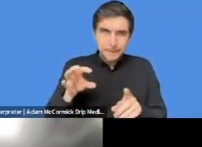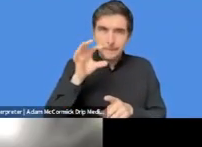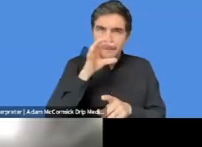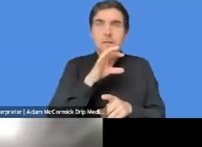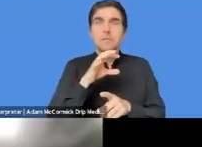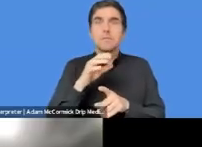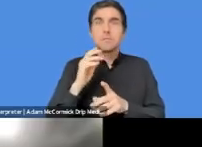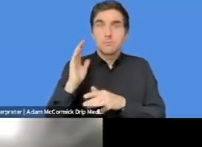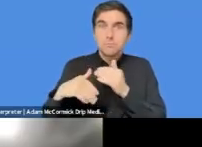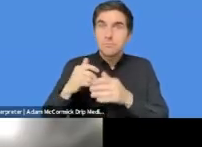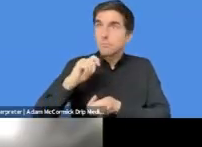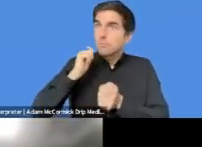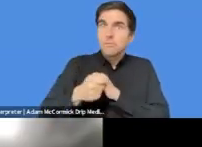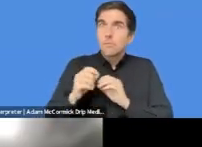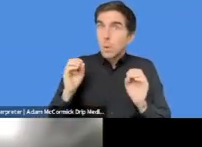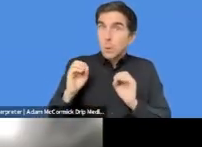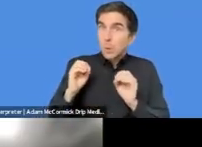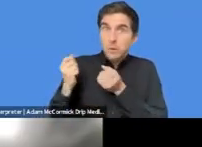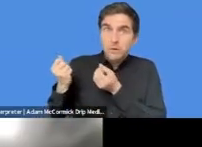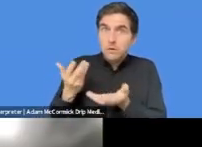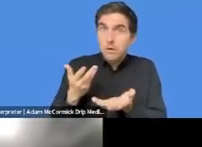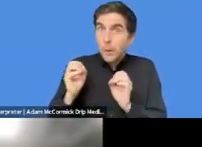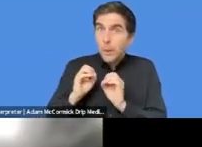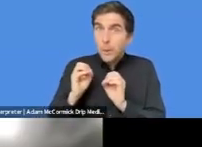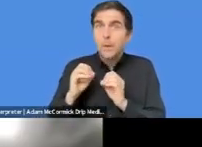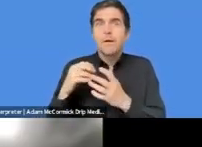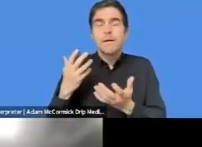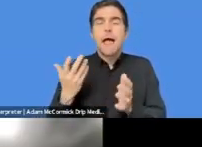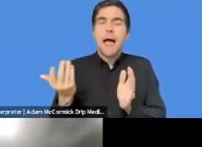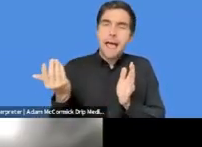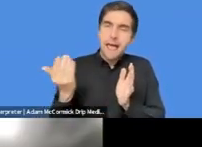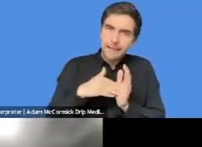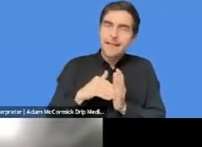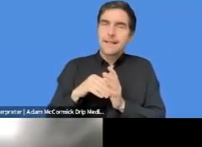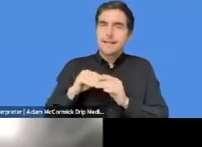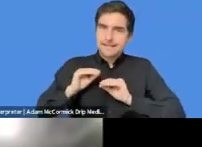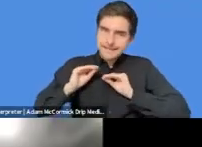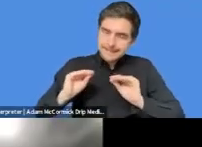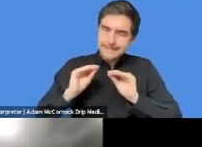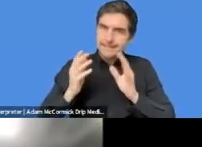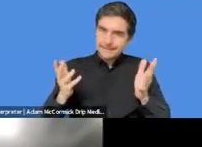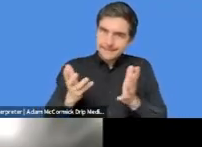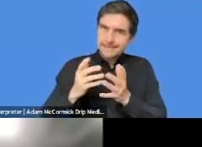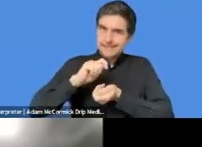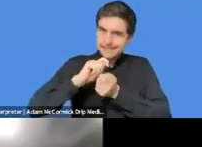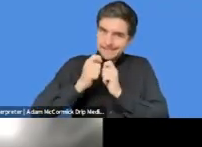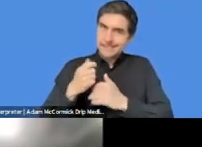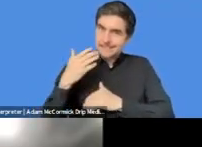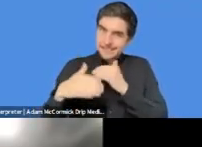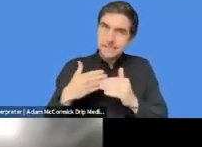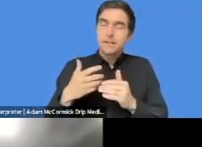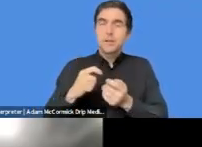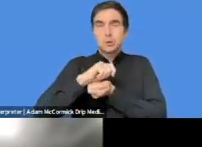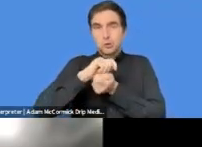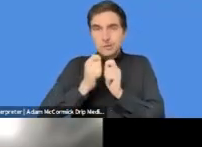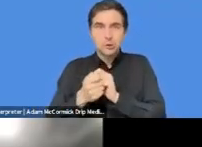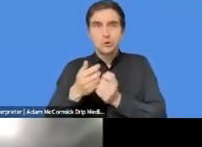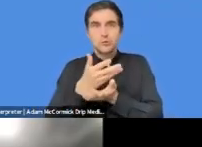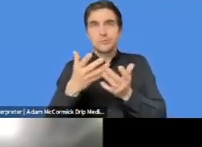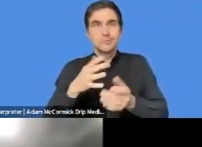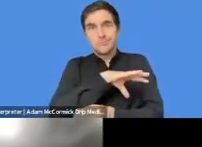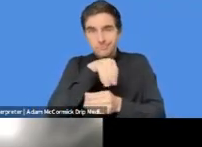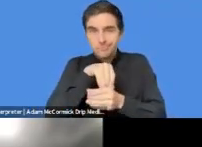they're transferred, those coming in, maybe they're coming from a district where transform hasn't been delivered, and you have to start all over